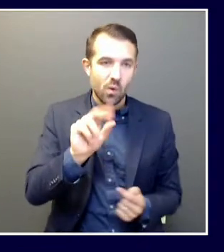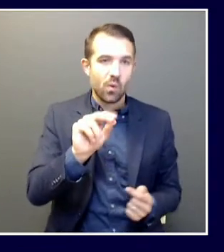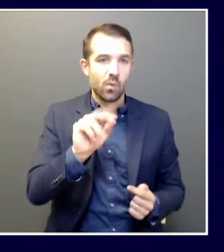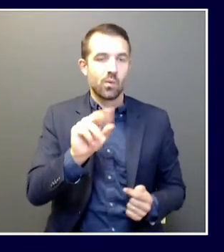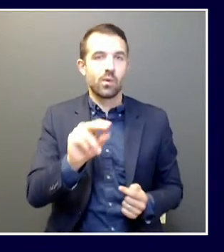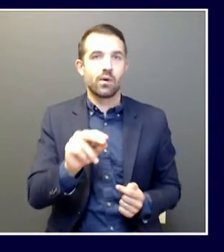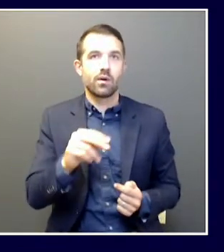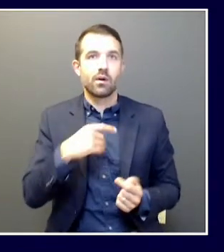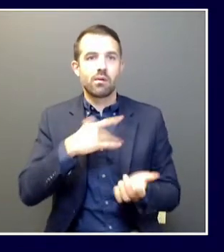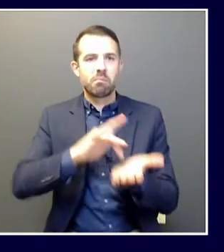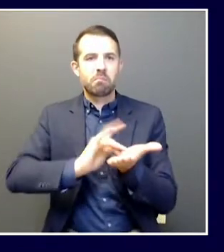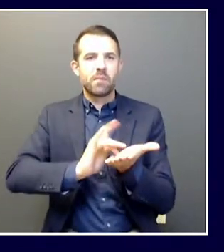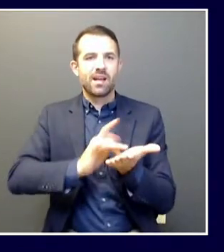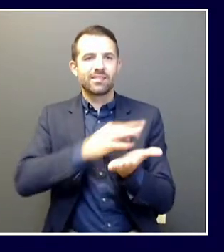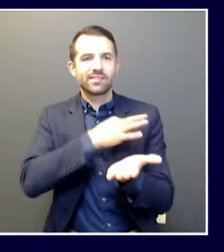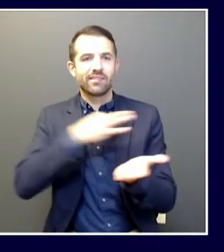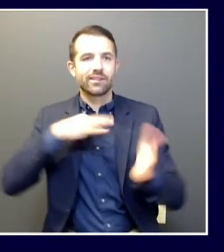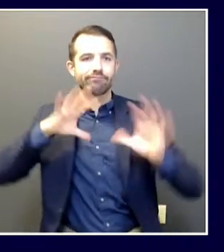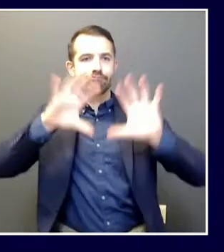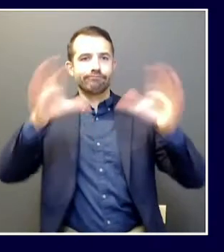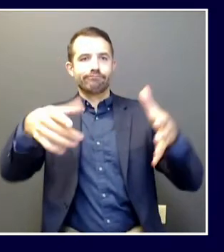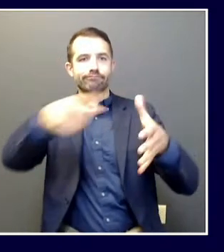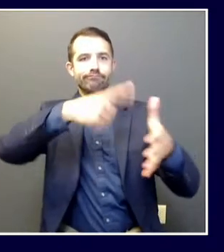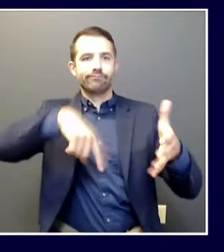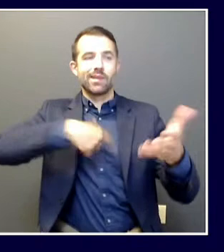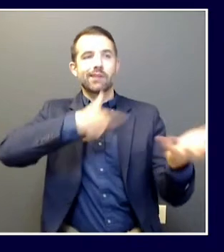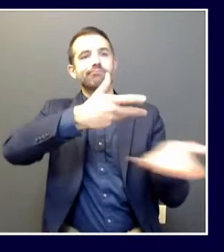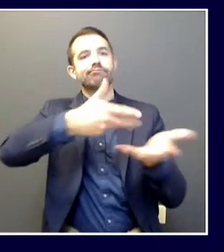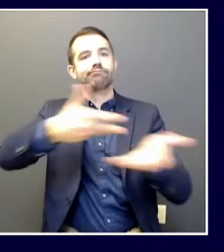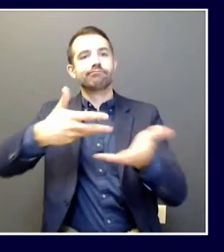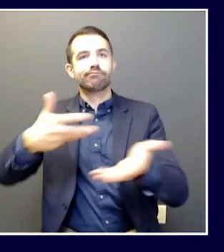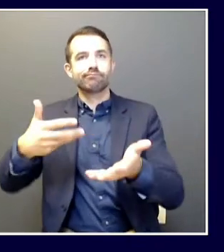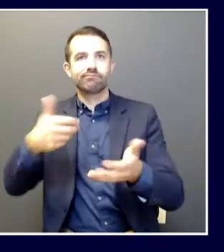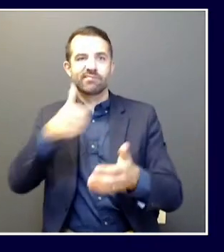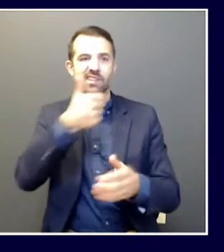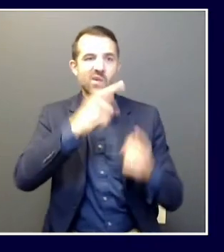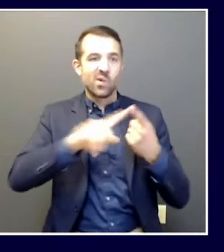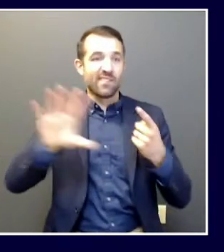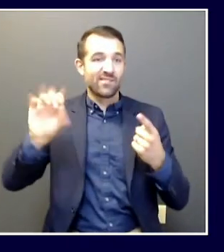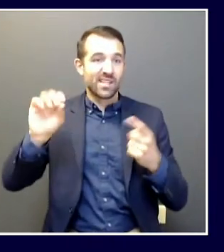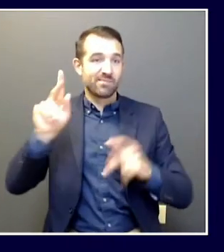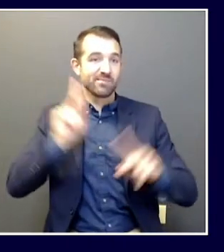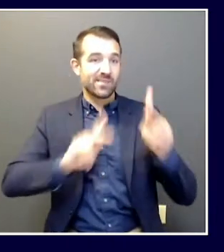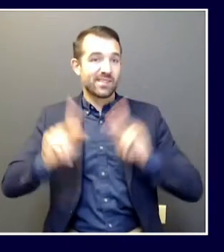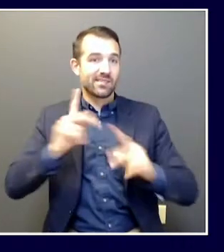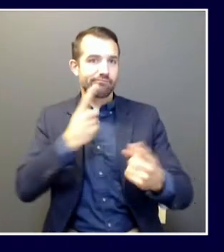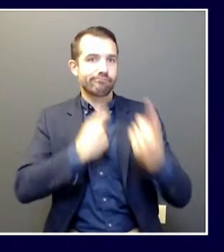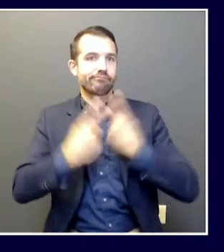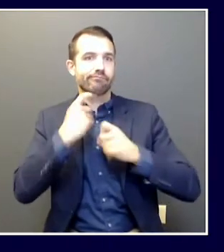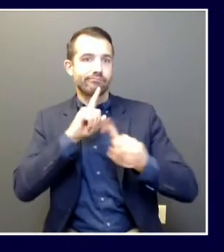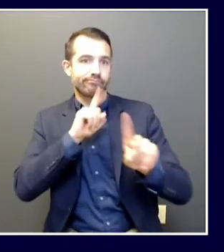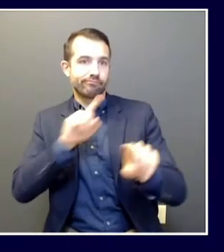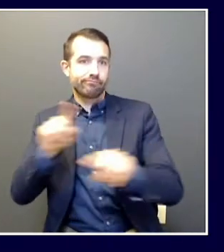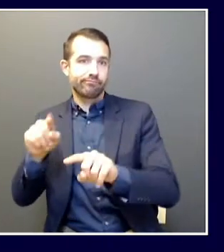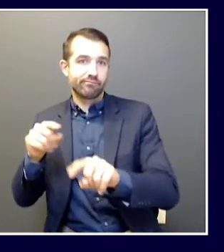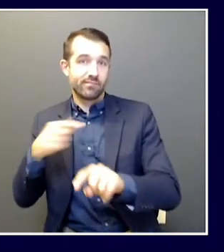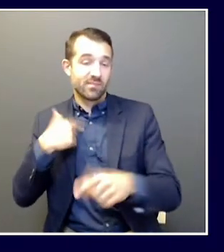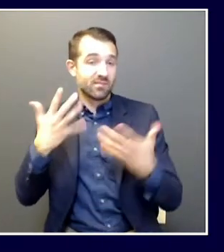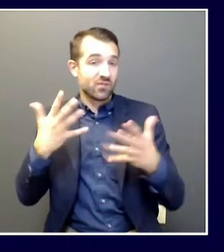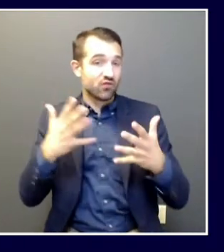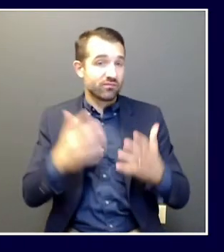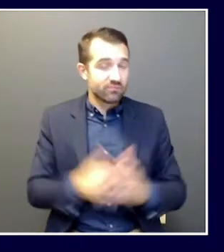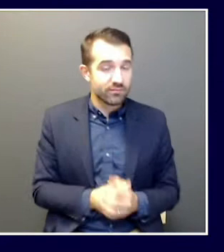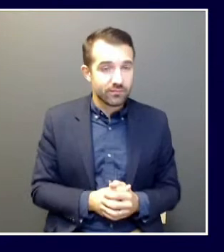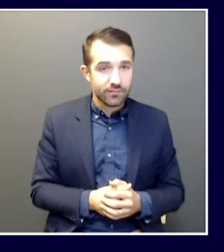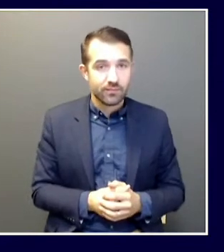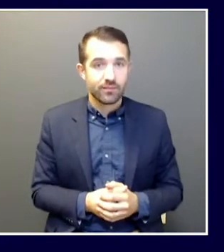staff, more generally, maybe 10 to 50 people to take their questions, answer them directly. Some of that is in the run-up